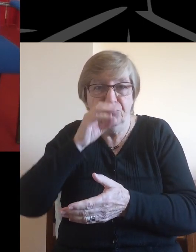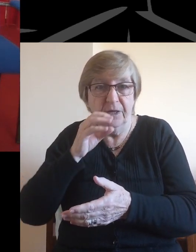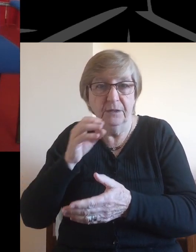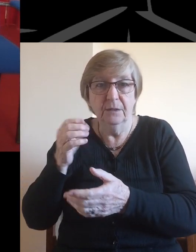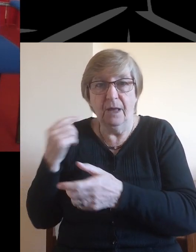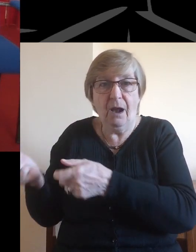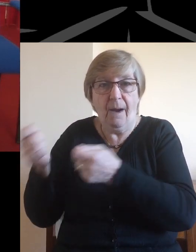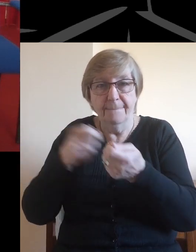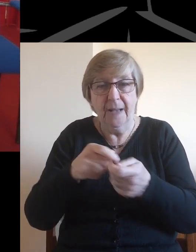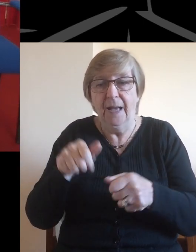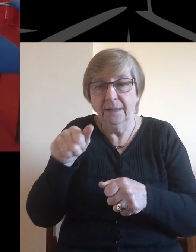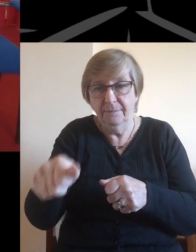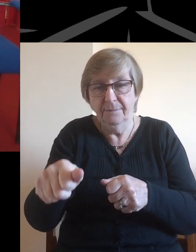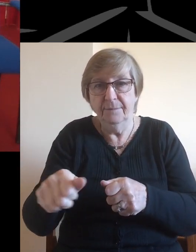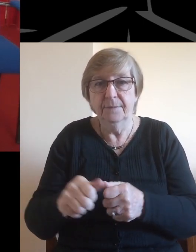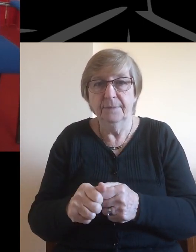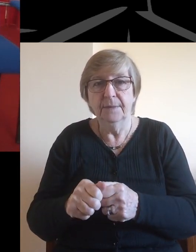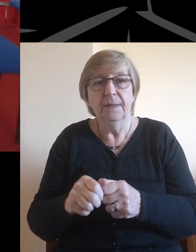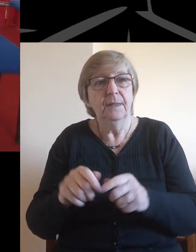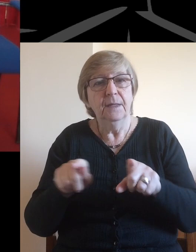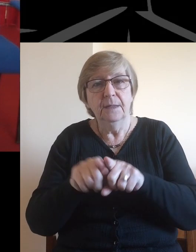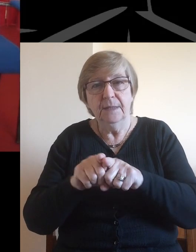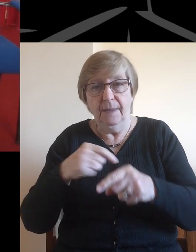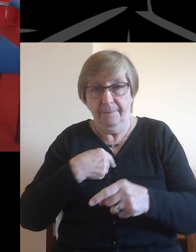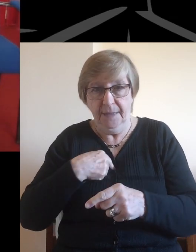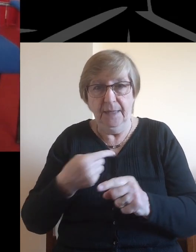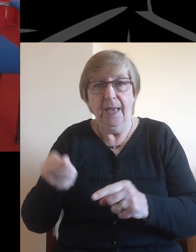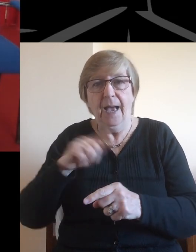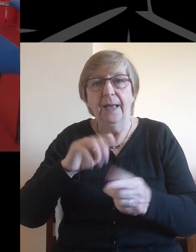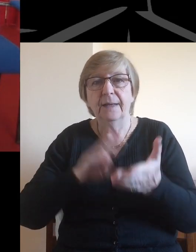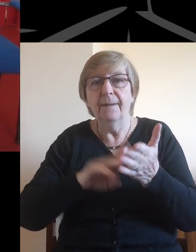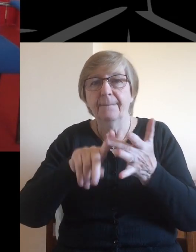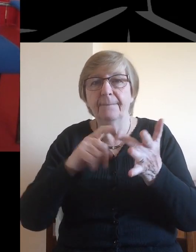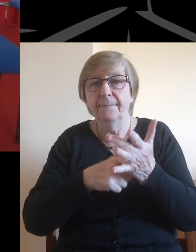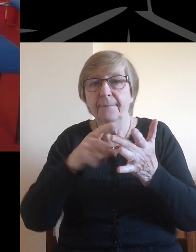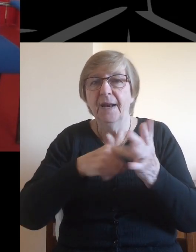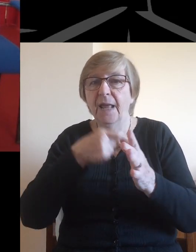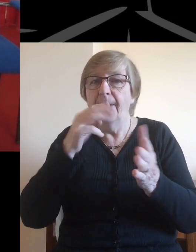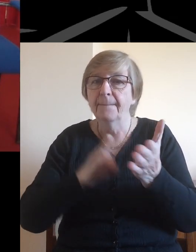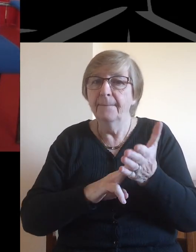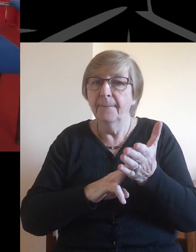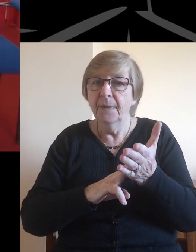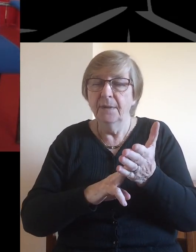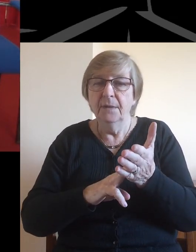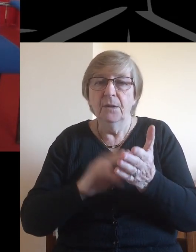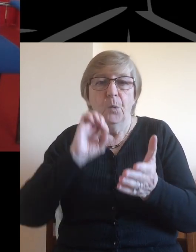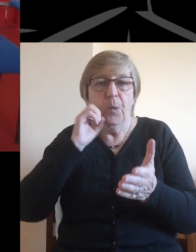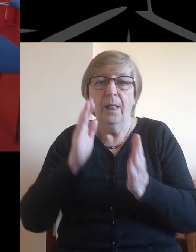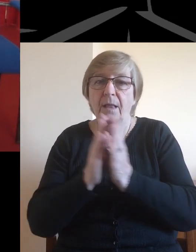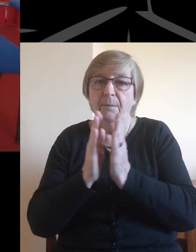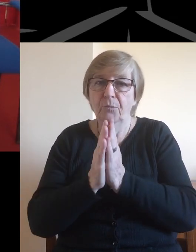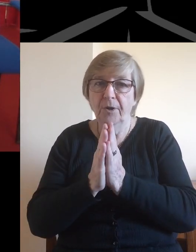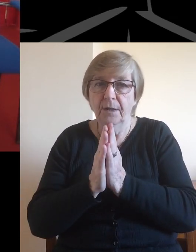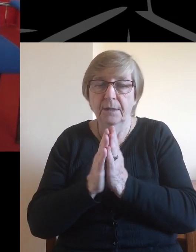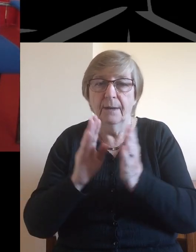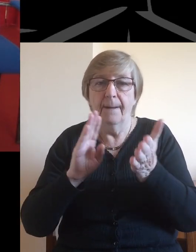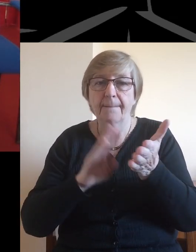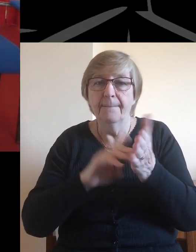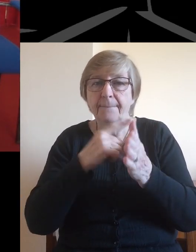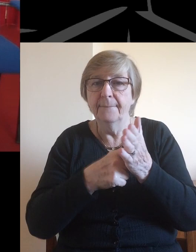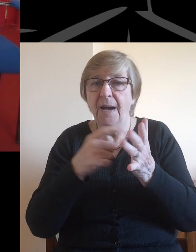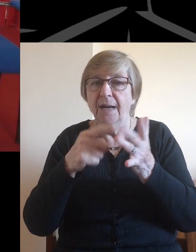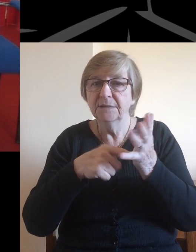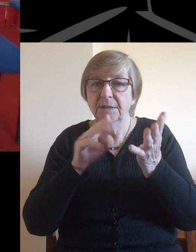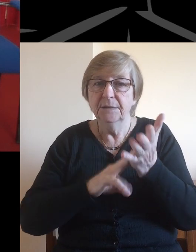As well as myself, in taking part in the service today, Miriam Murphy will be leading us in our opening prayer. Martin Russell will be